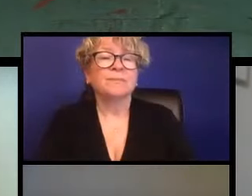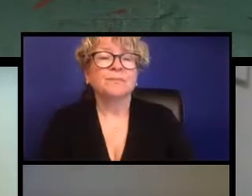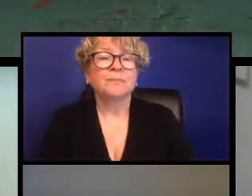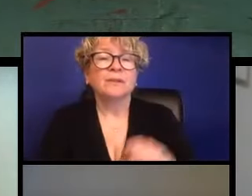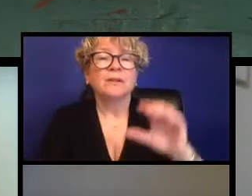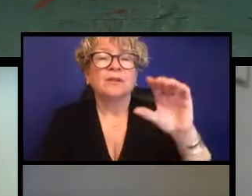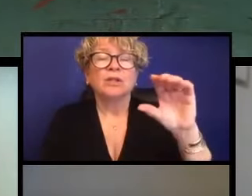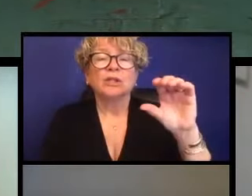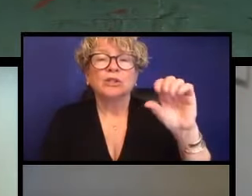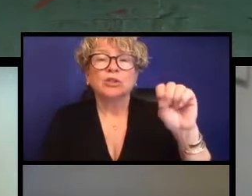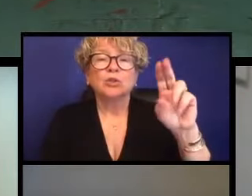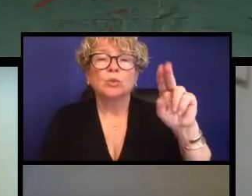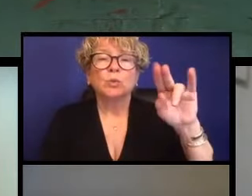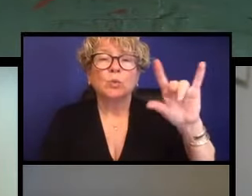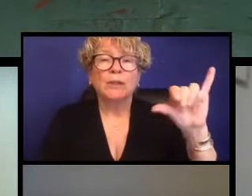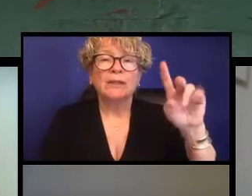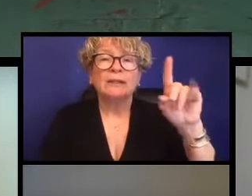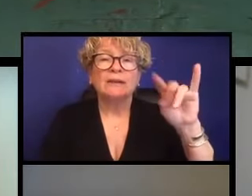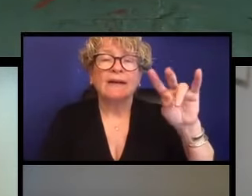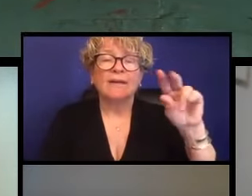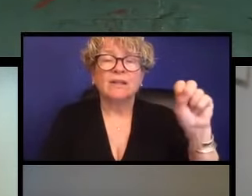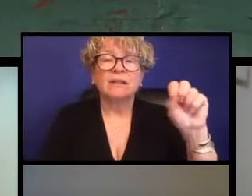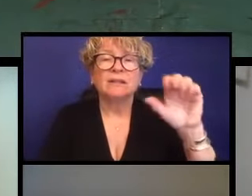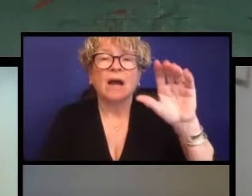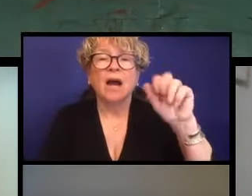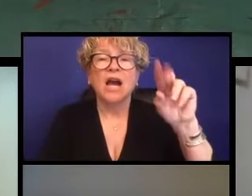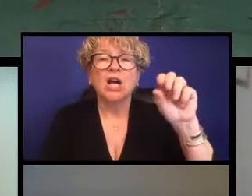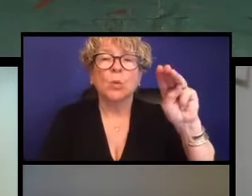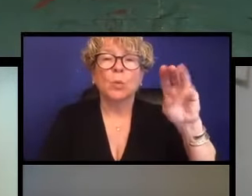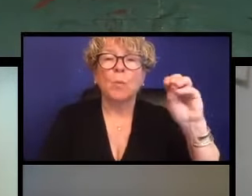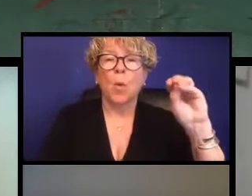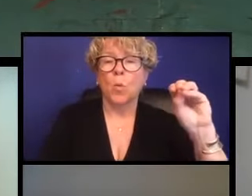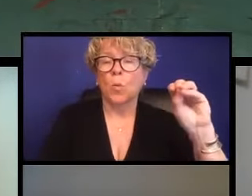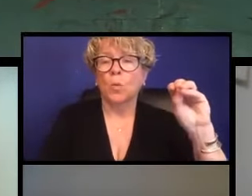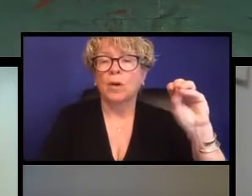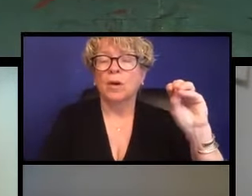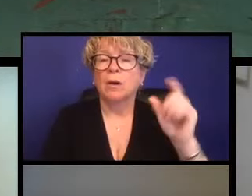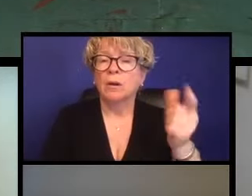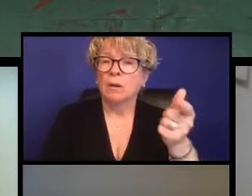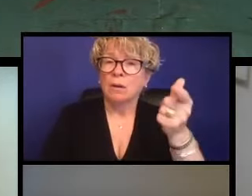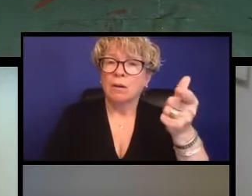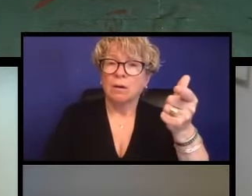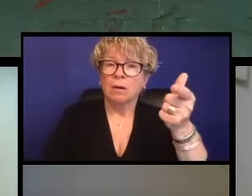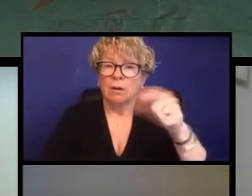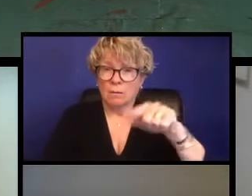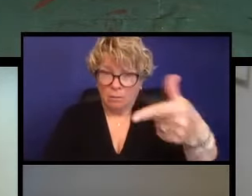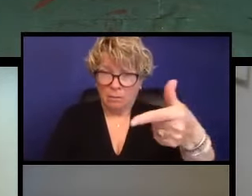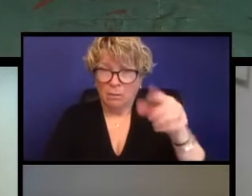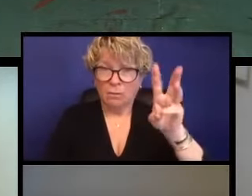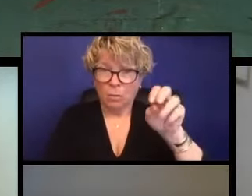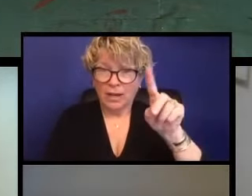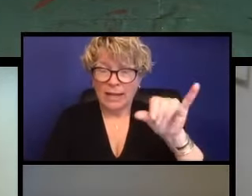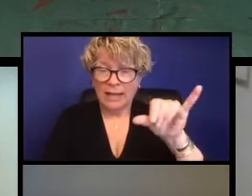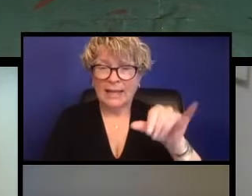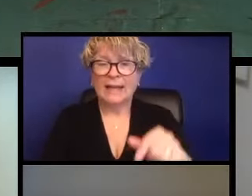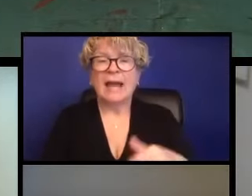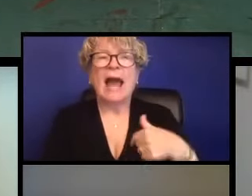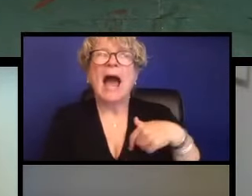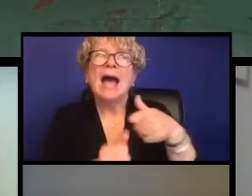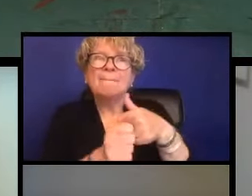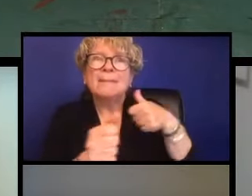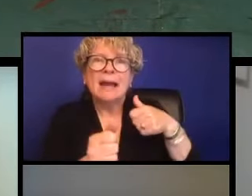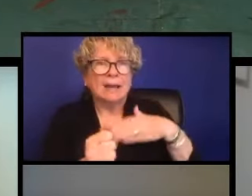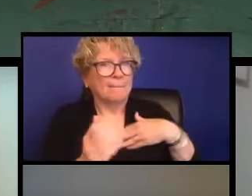Okumbowa, full name. Thank you. Wendy. I too am a little behind on my